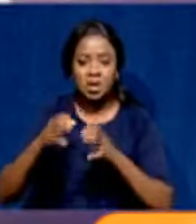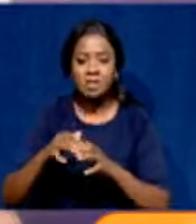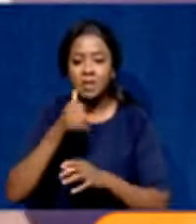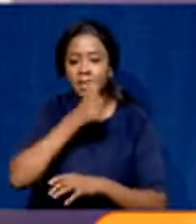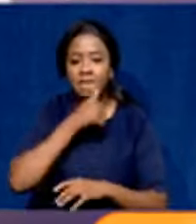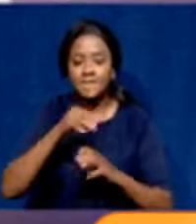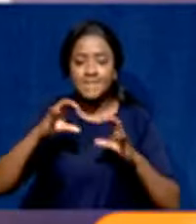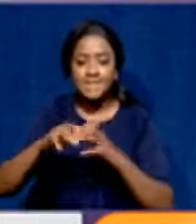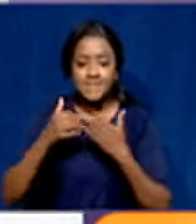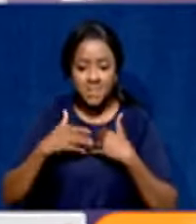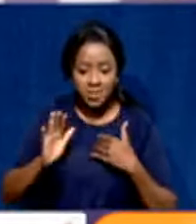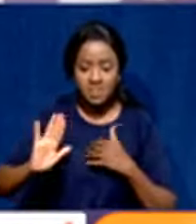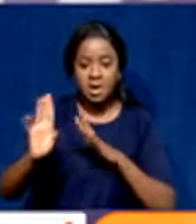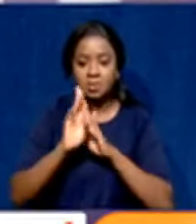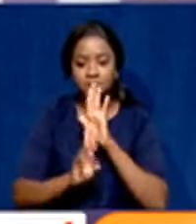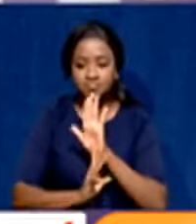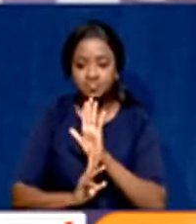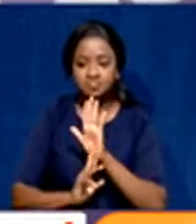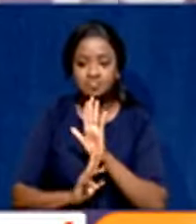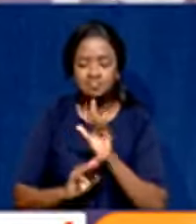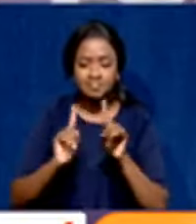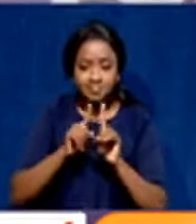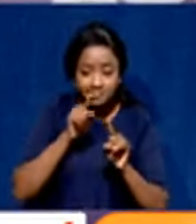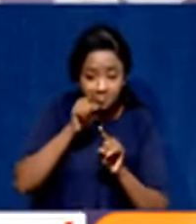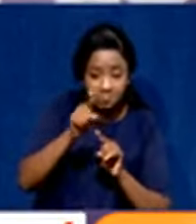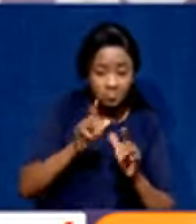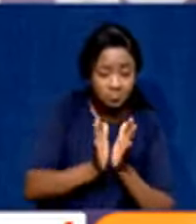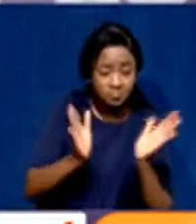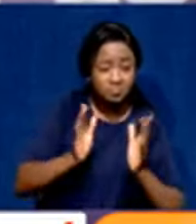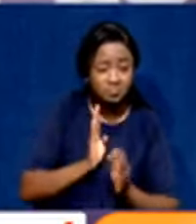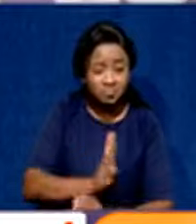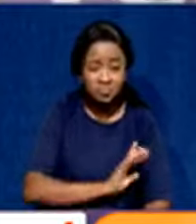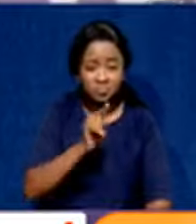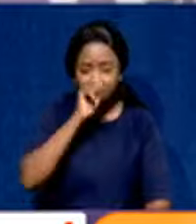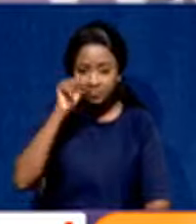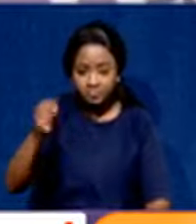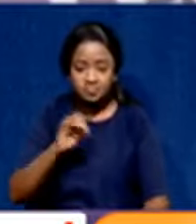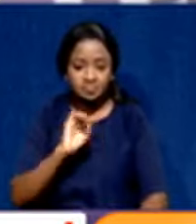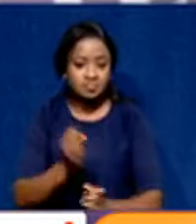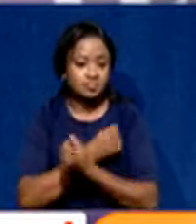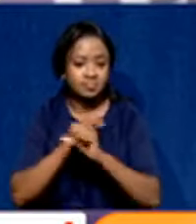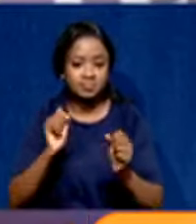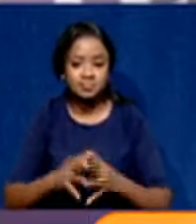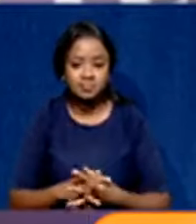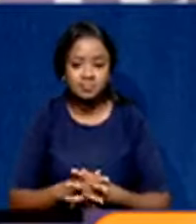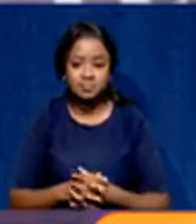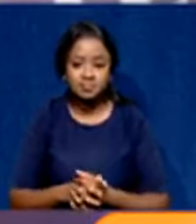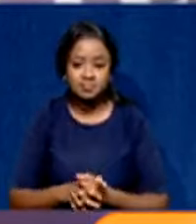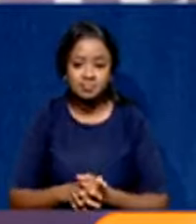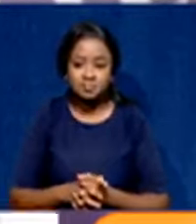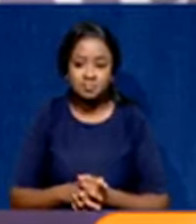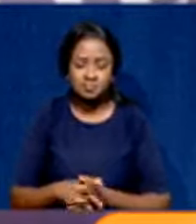has its own rules and regulations. As a public body, you don't come in. You cannot do that. In any case, when I